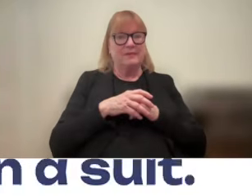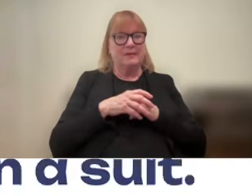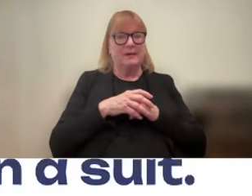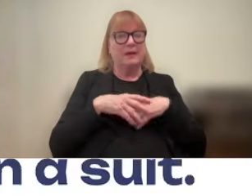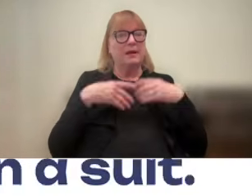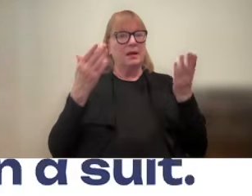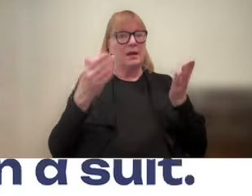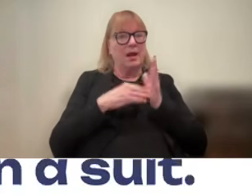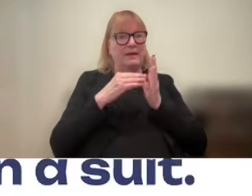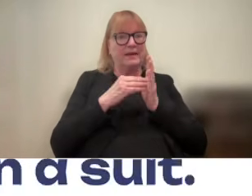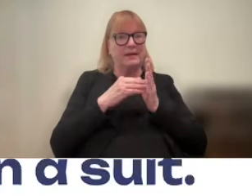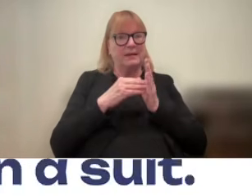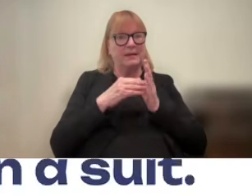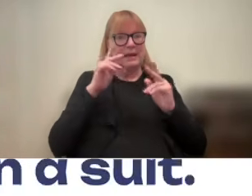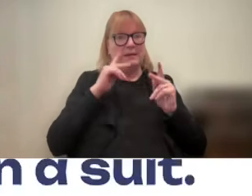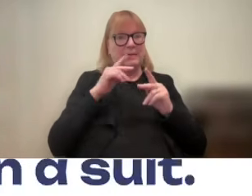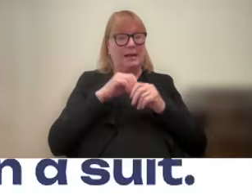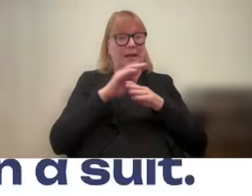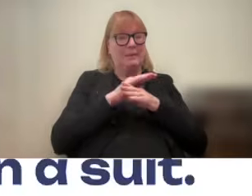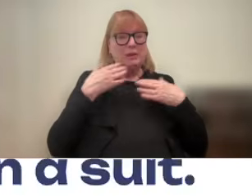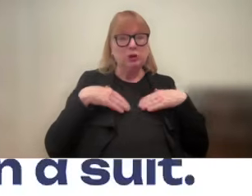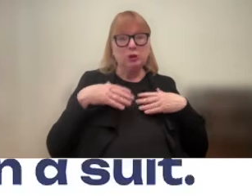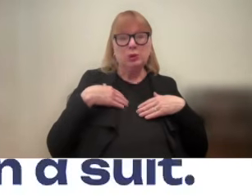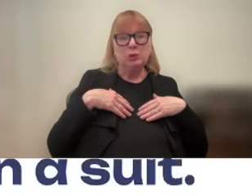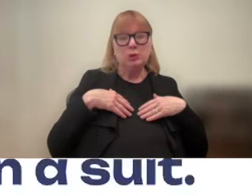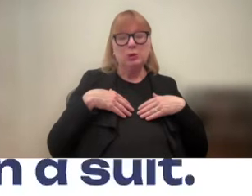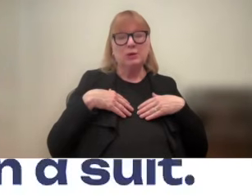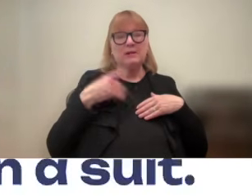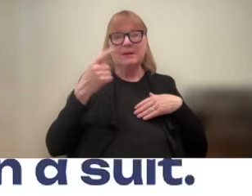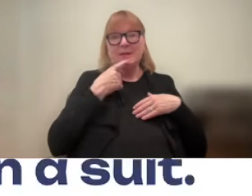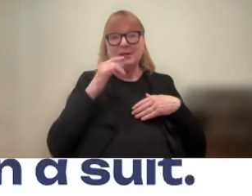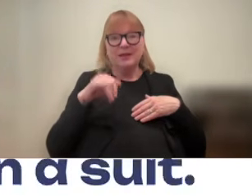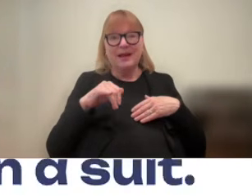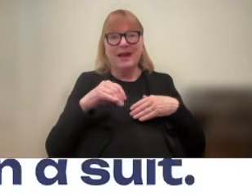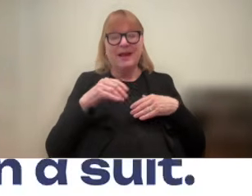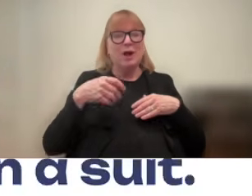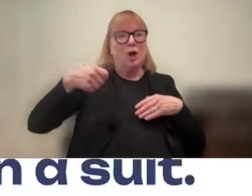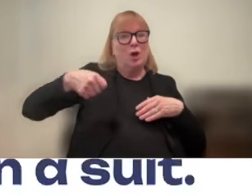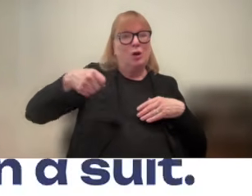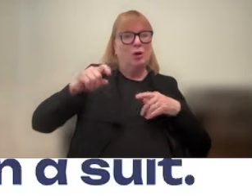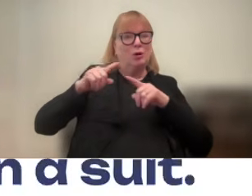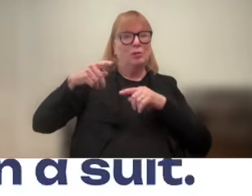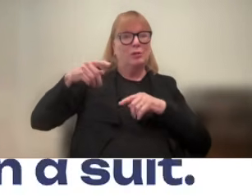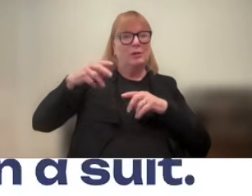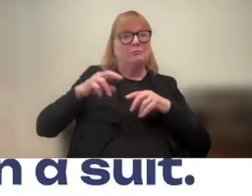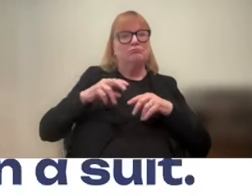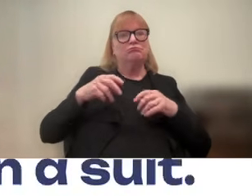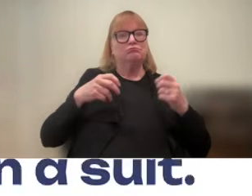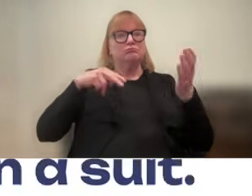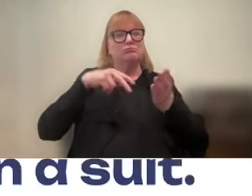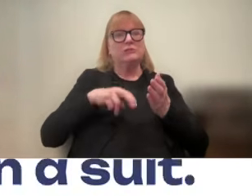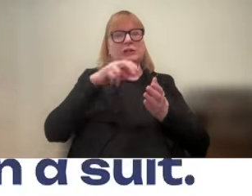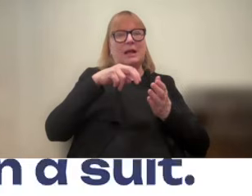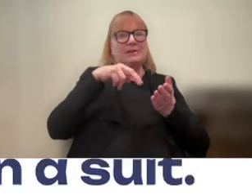So often it's people in a business suit. I think somebody mentioned that, briefcase in hand, climbing